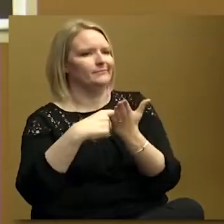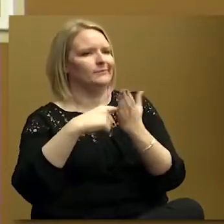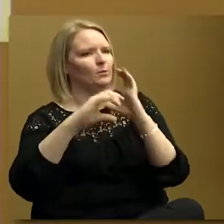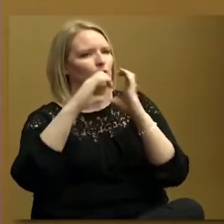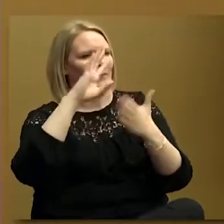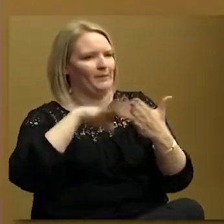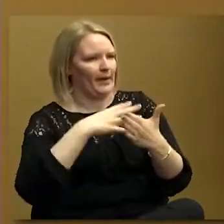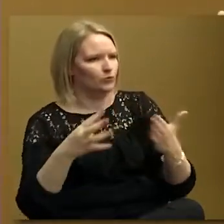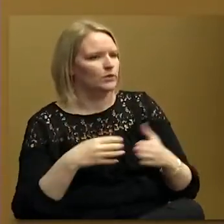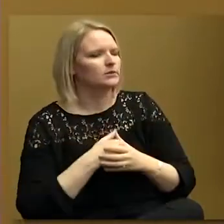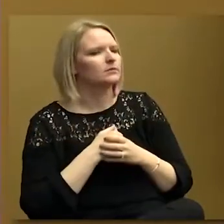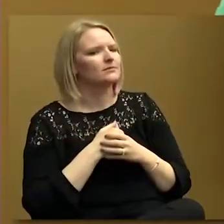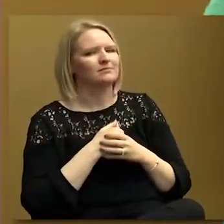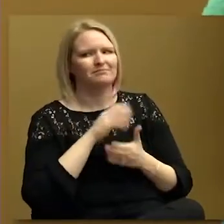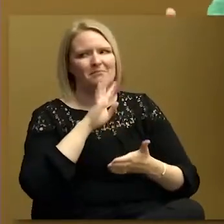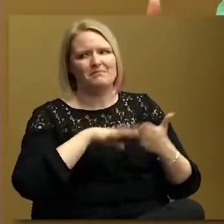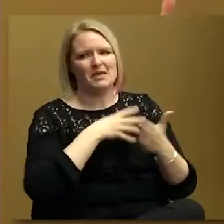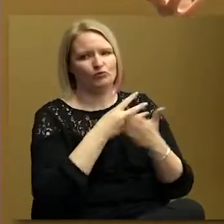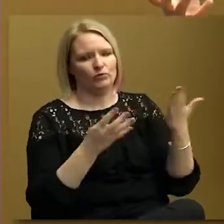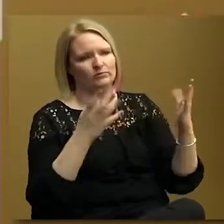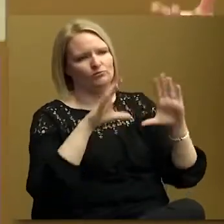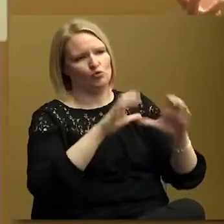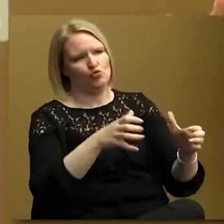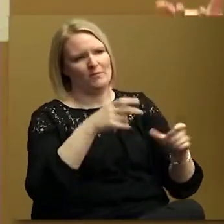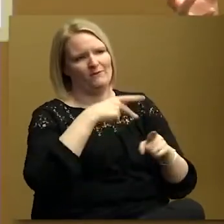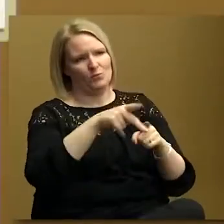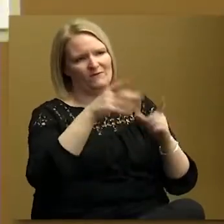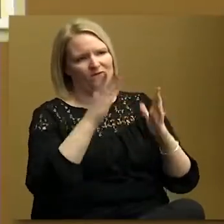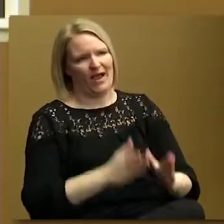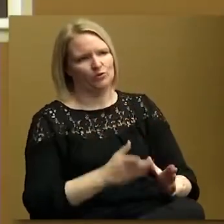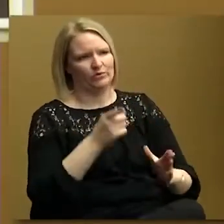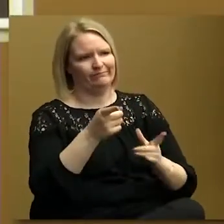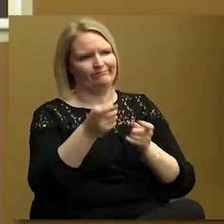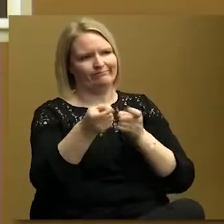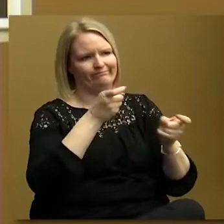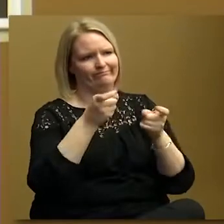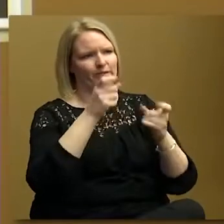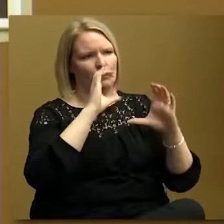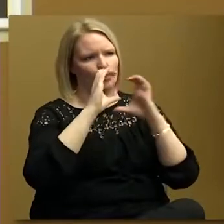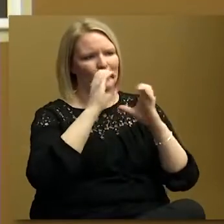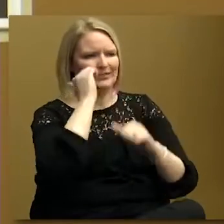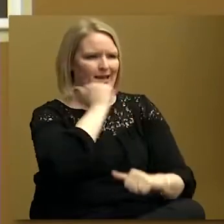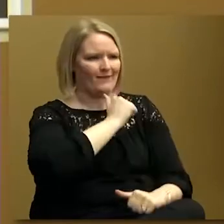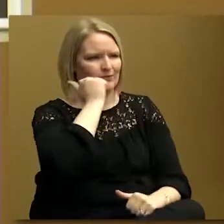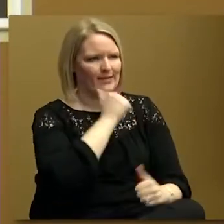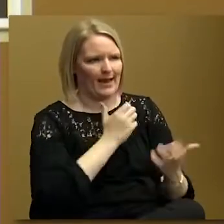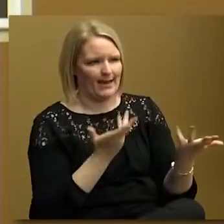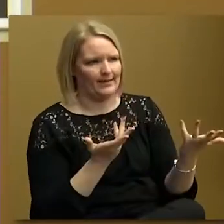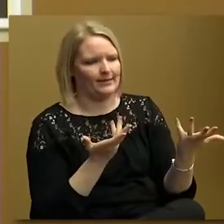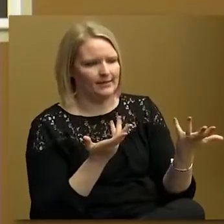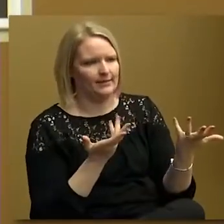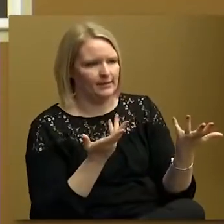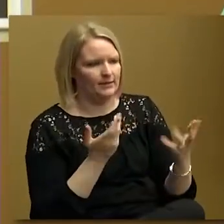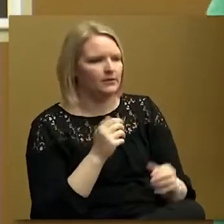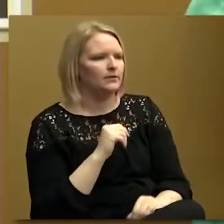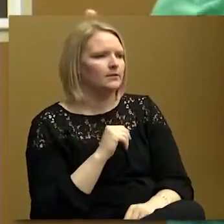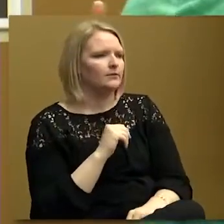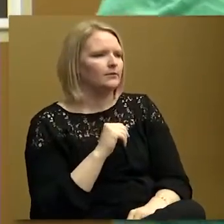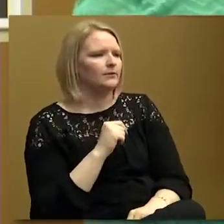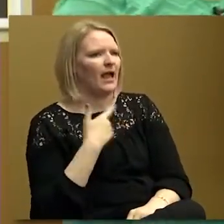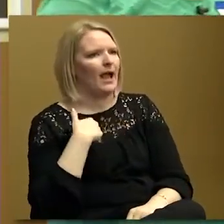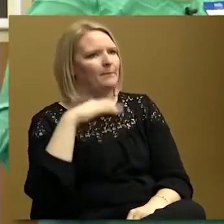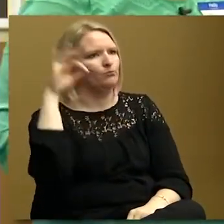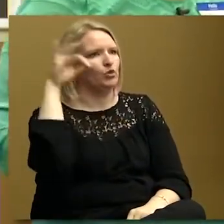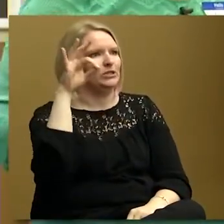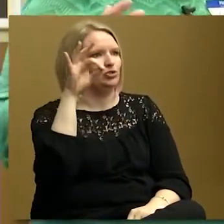talking to a group of professionals who deal with communication on a day-to-day basis. So I'm preaching